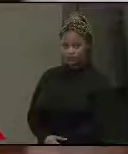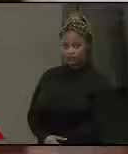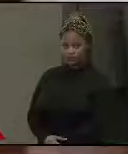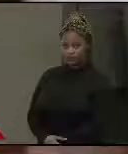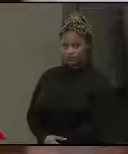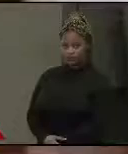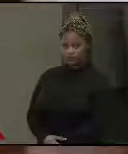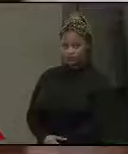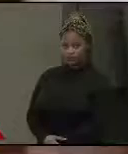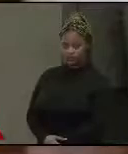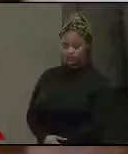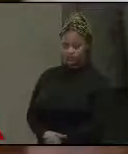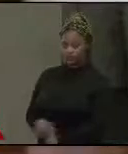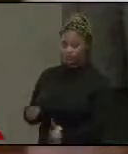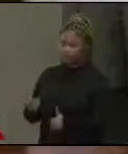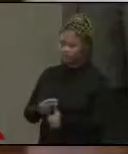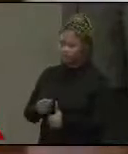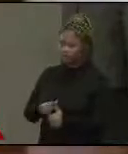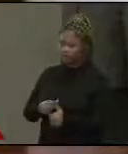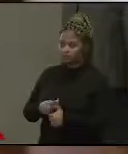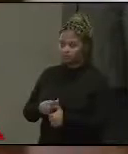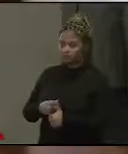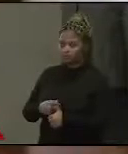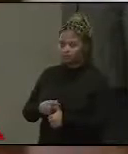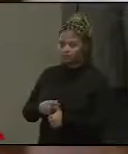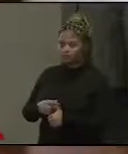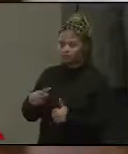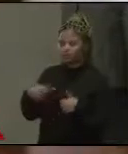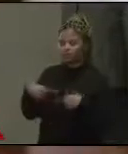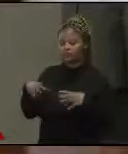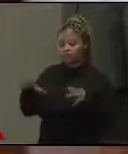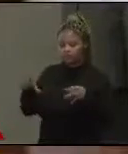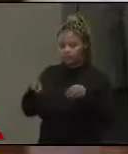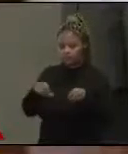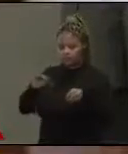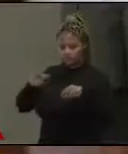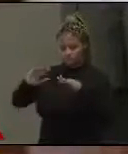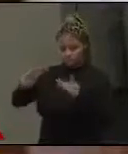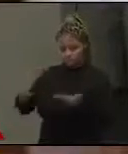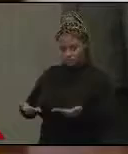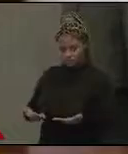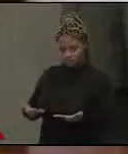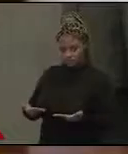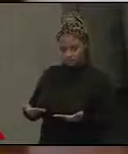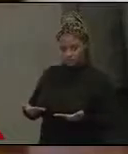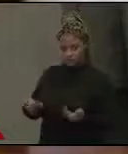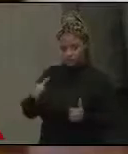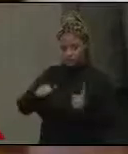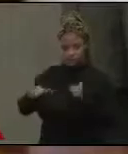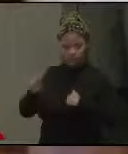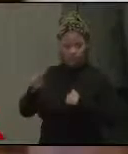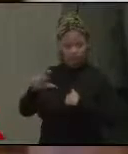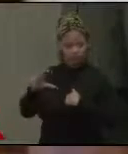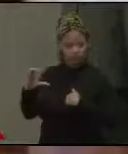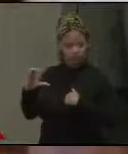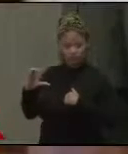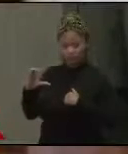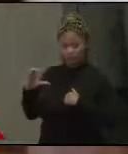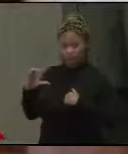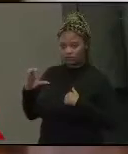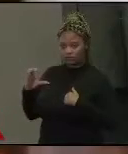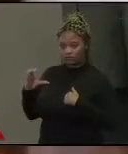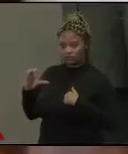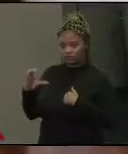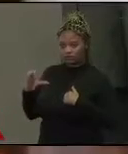Firstly, I appreciate your welcoming address, the Acting Vice Chancellor. It's quite